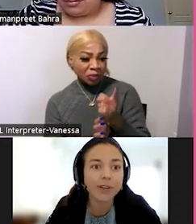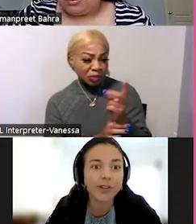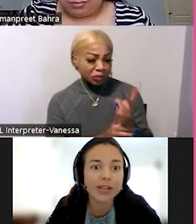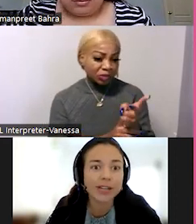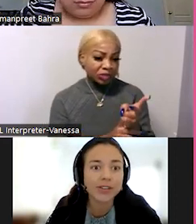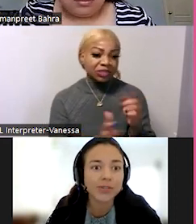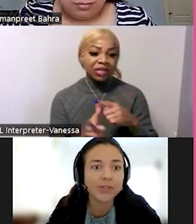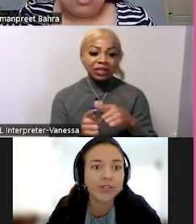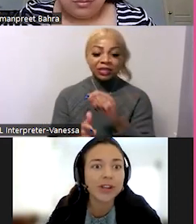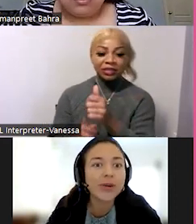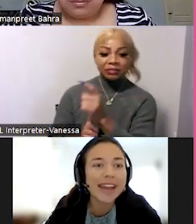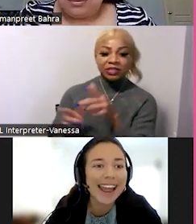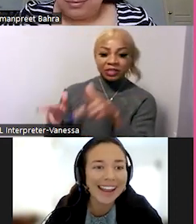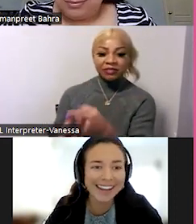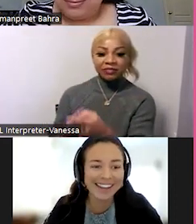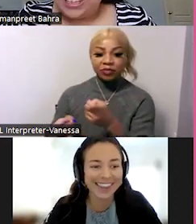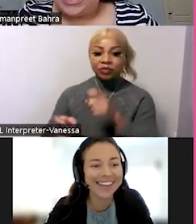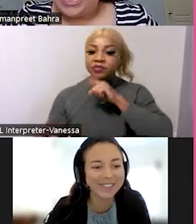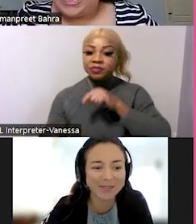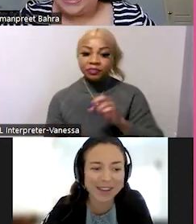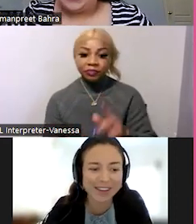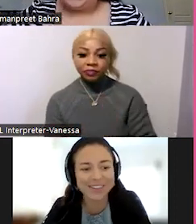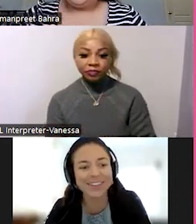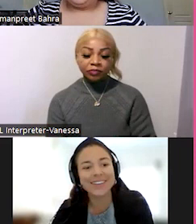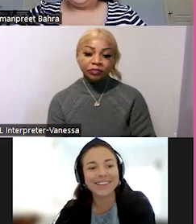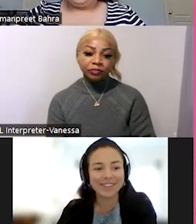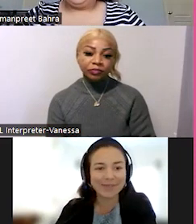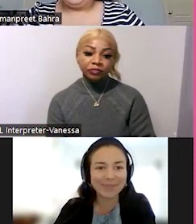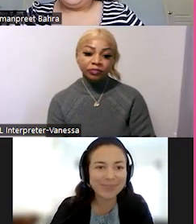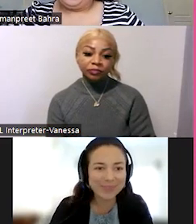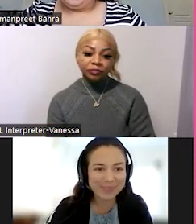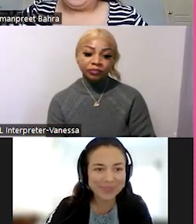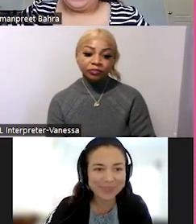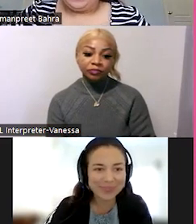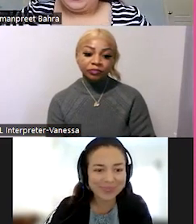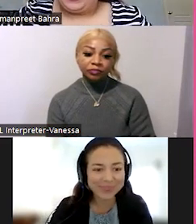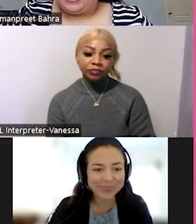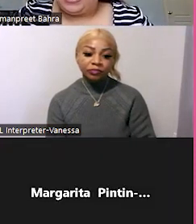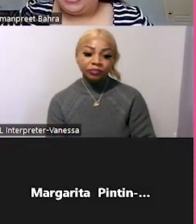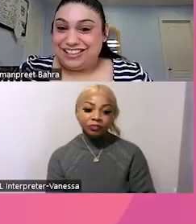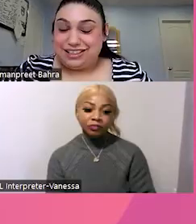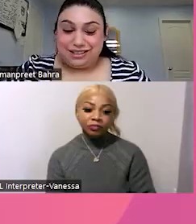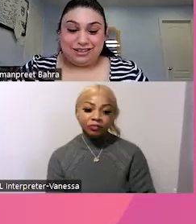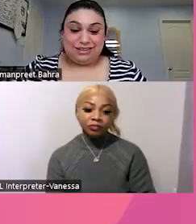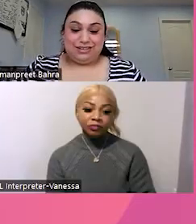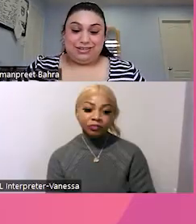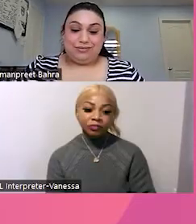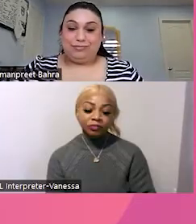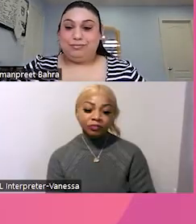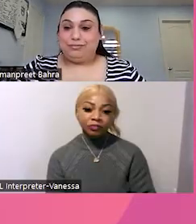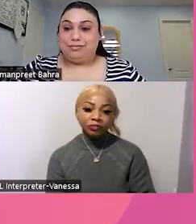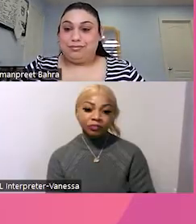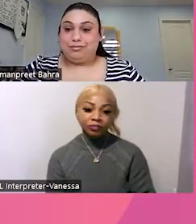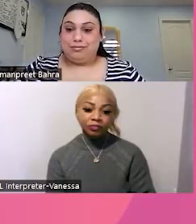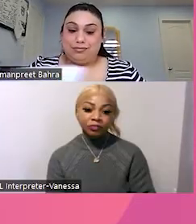have an opportunity to do a Q&A. Thank you so much. Apologies. Okay. Okay. So folks